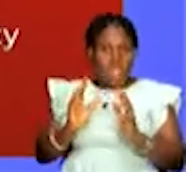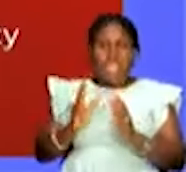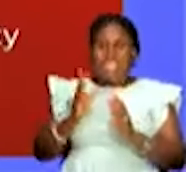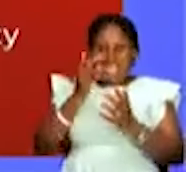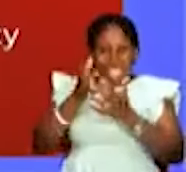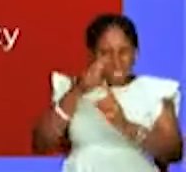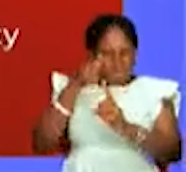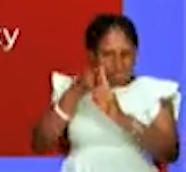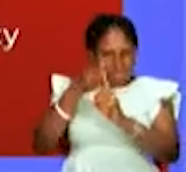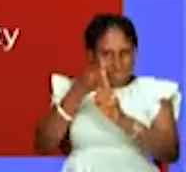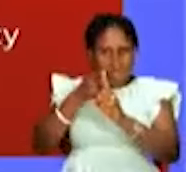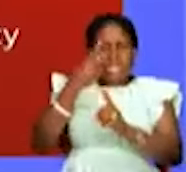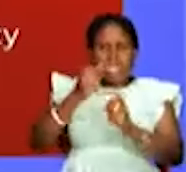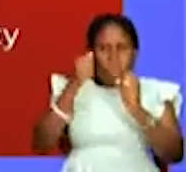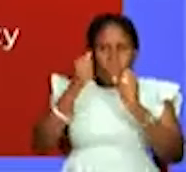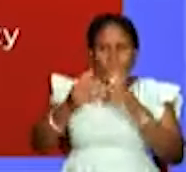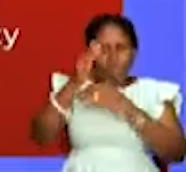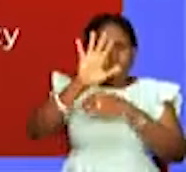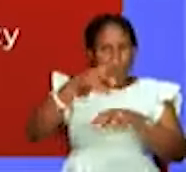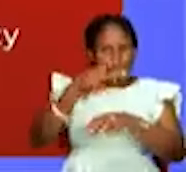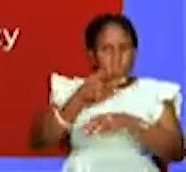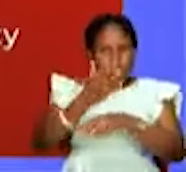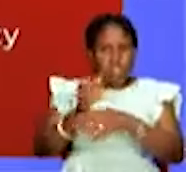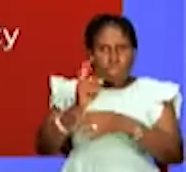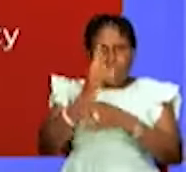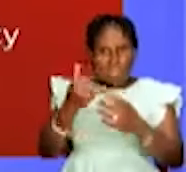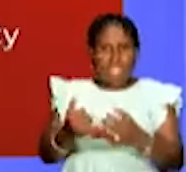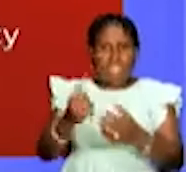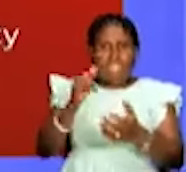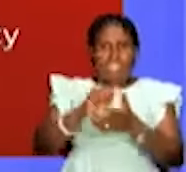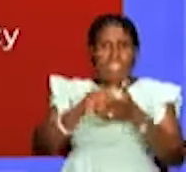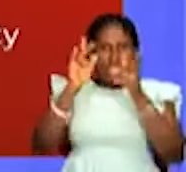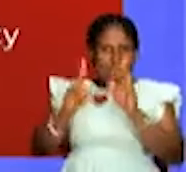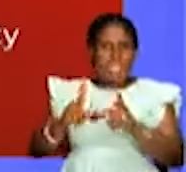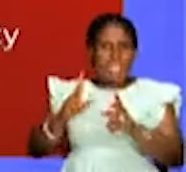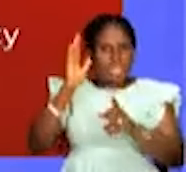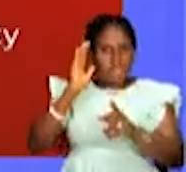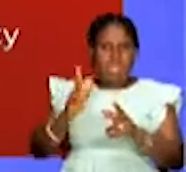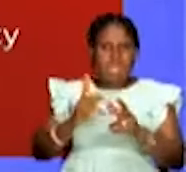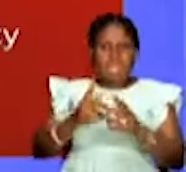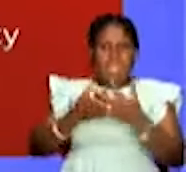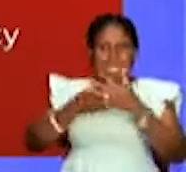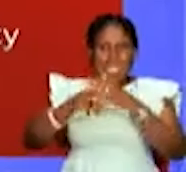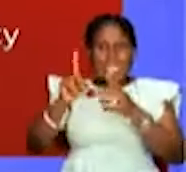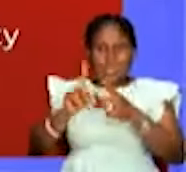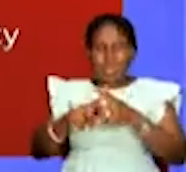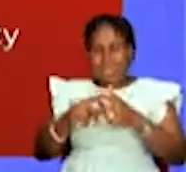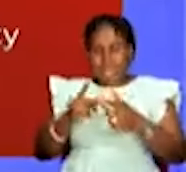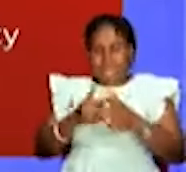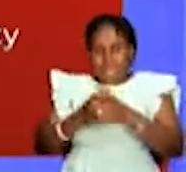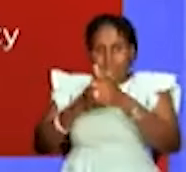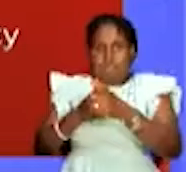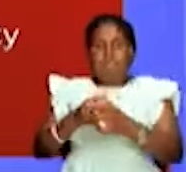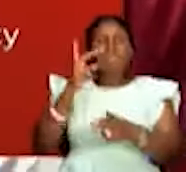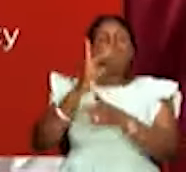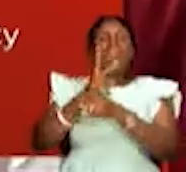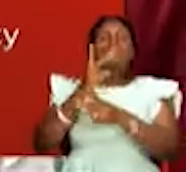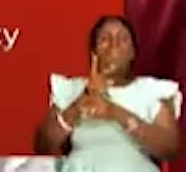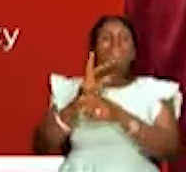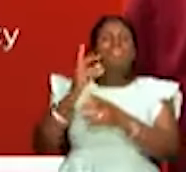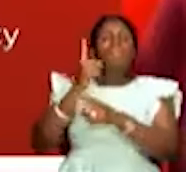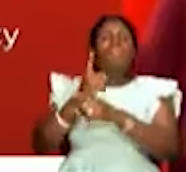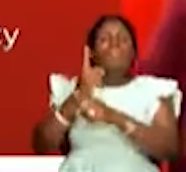God. And please, that person will start running. Just hold the person so it doesn't injure themselves. Let me just do my